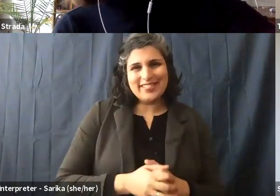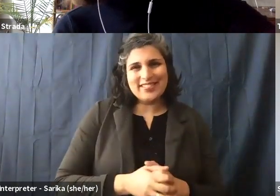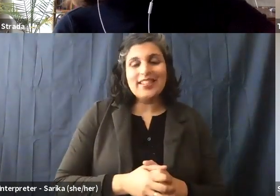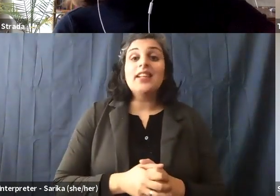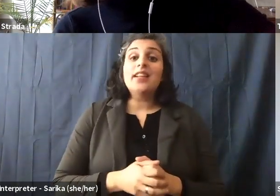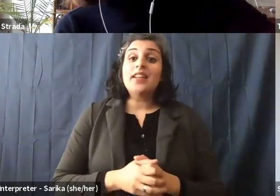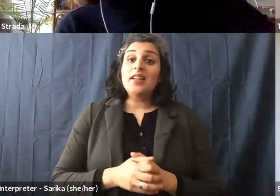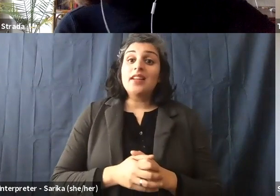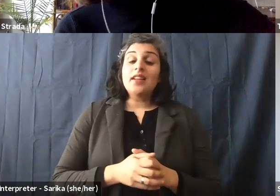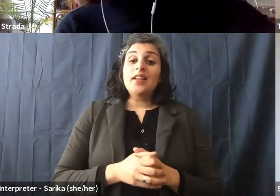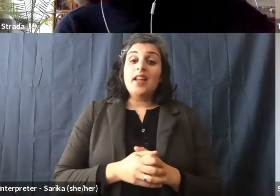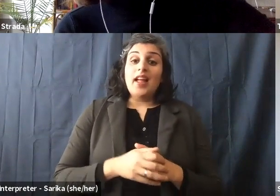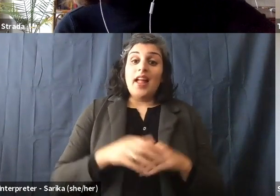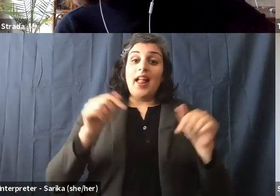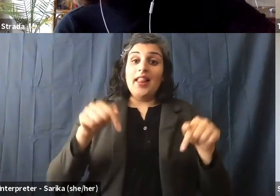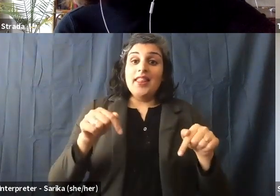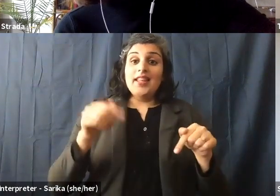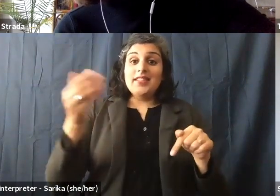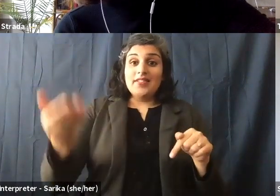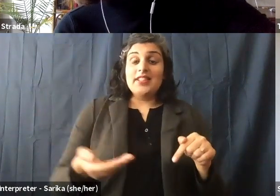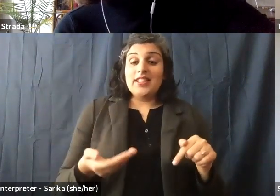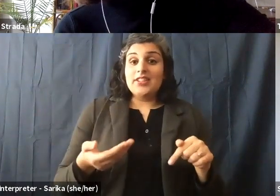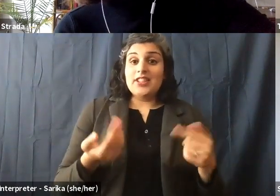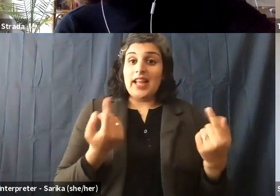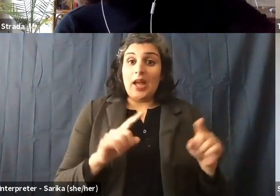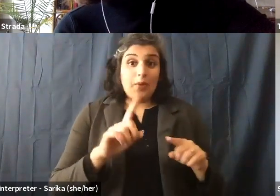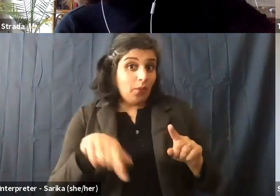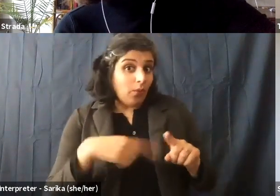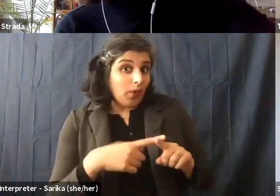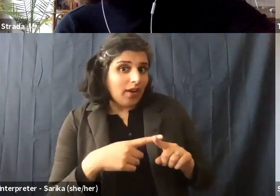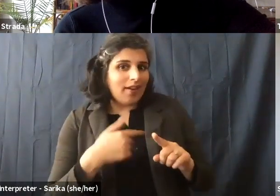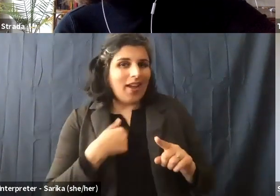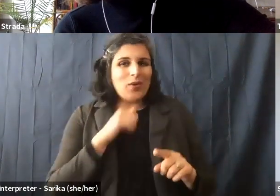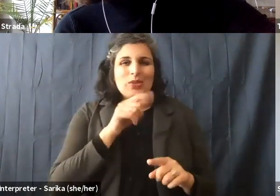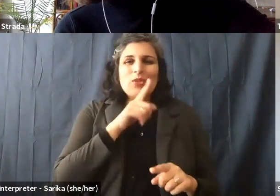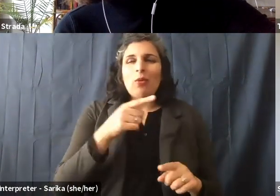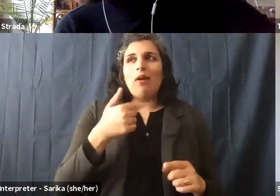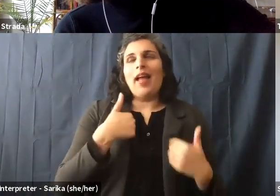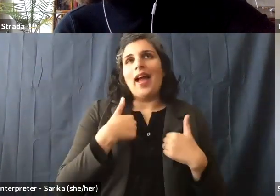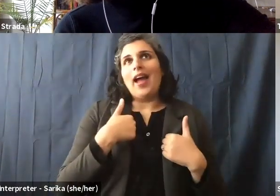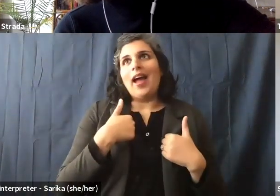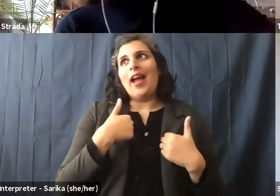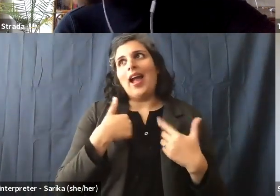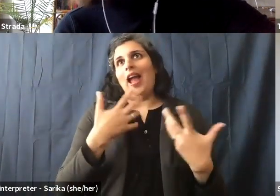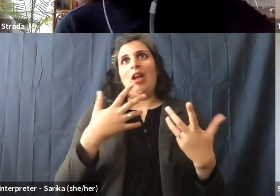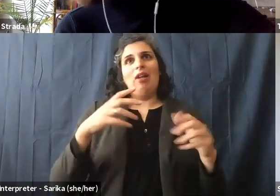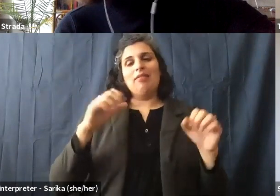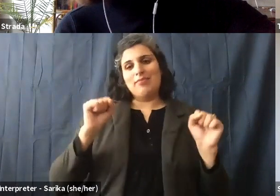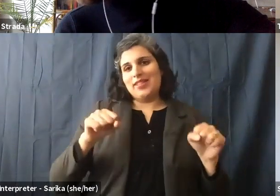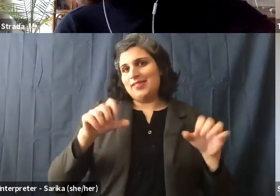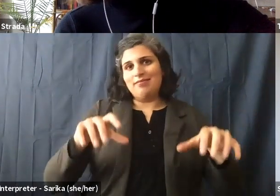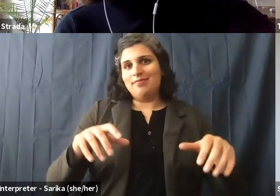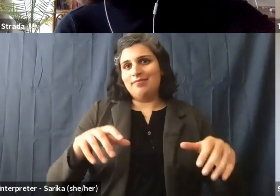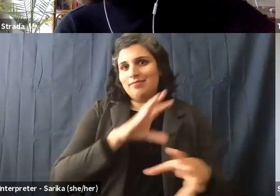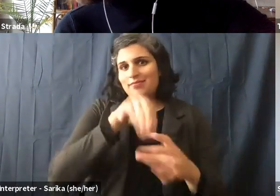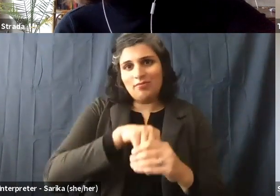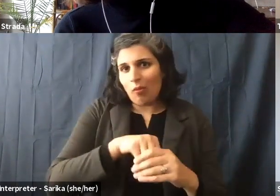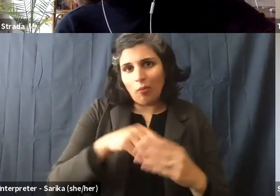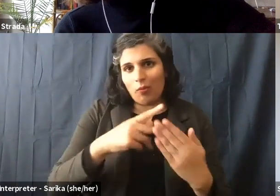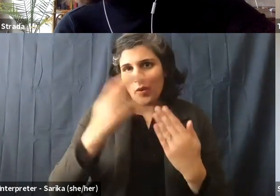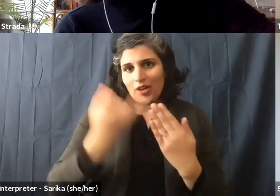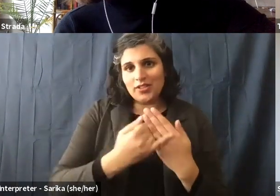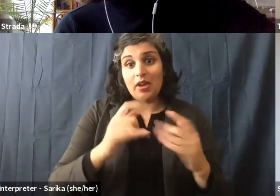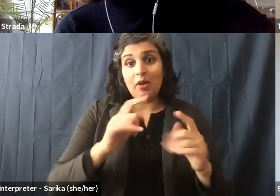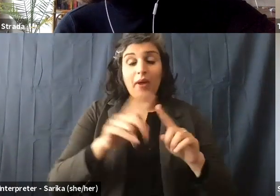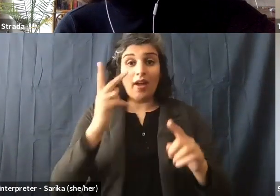So this invitation came at a time when I wasn't sure that I could take on the project. But once I had seen